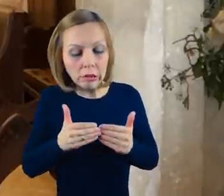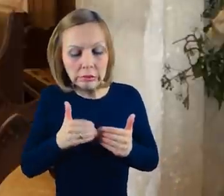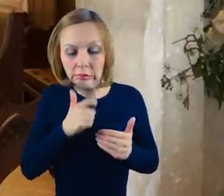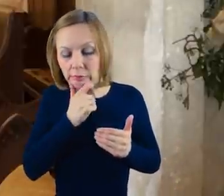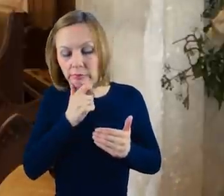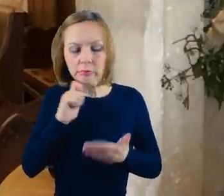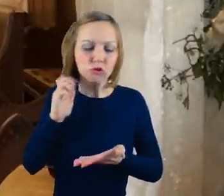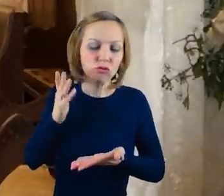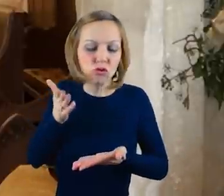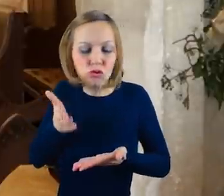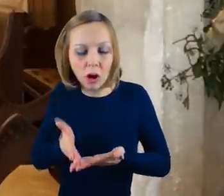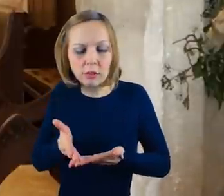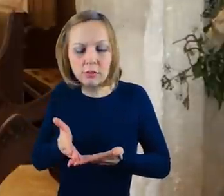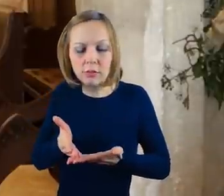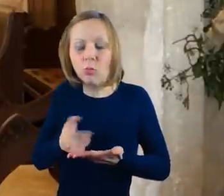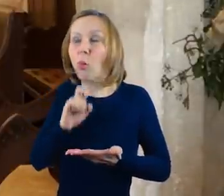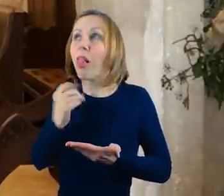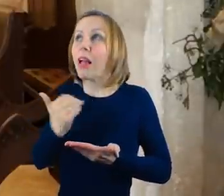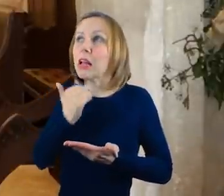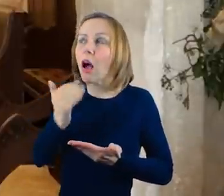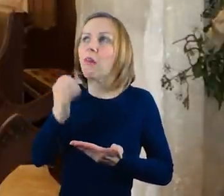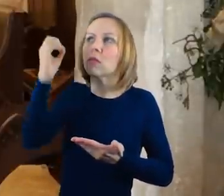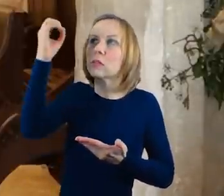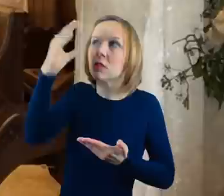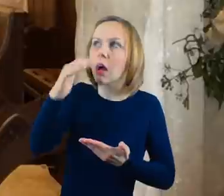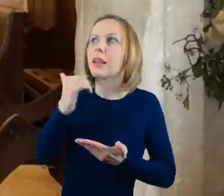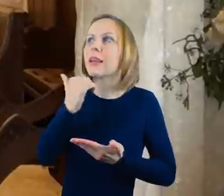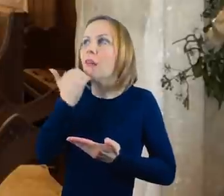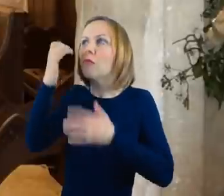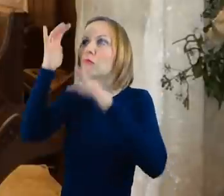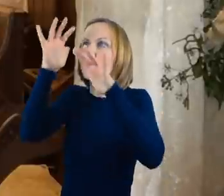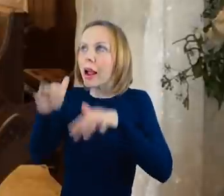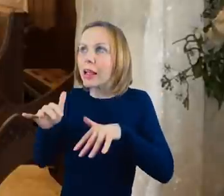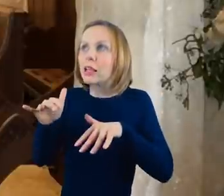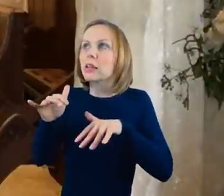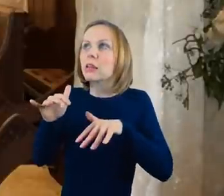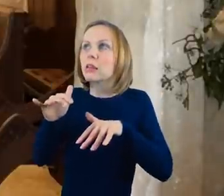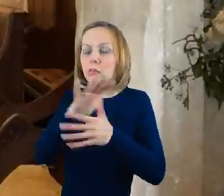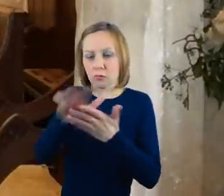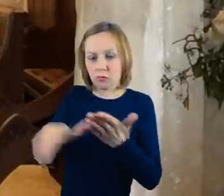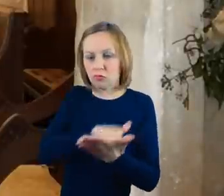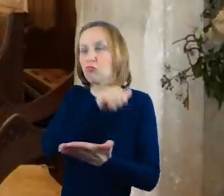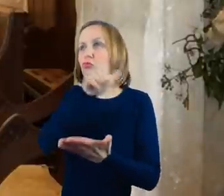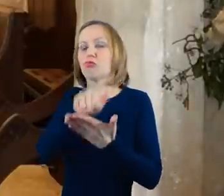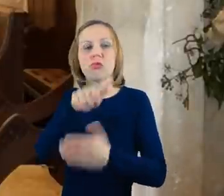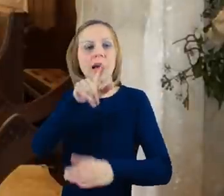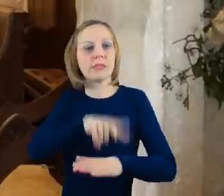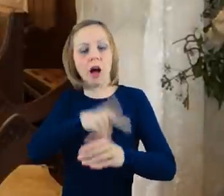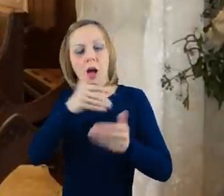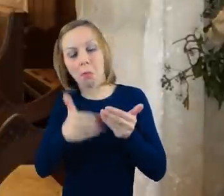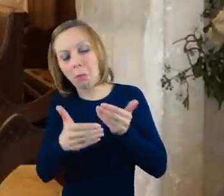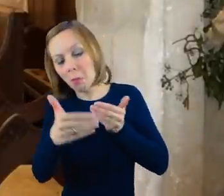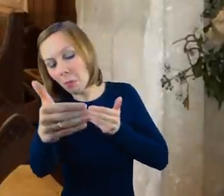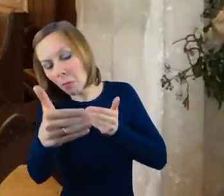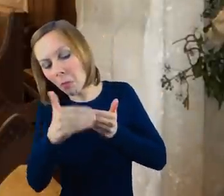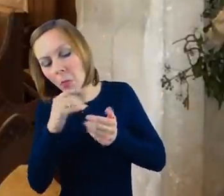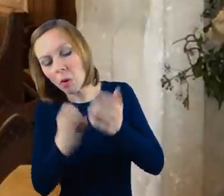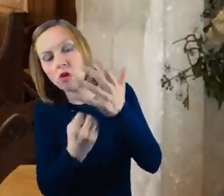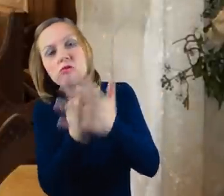faith that these will come in the right quantities and at the right time. This is a